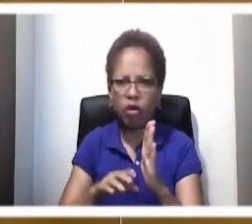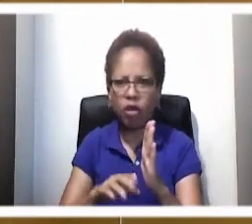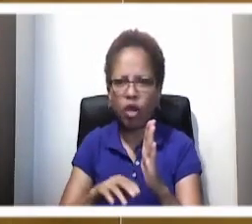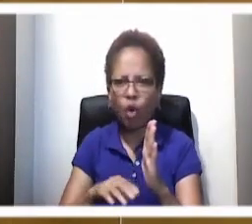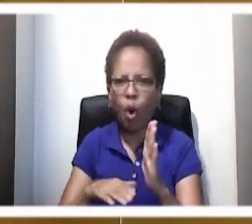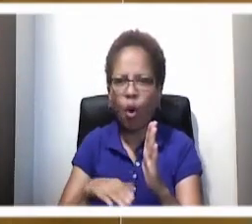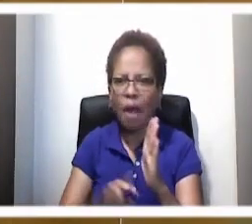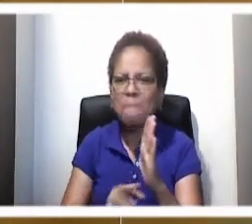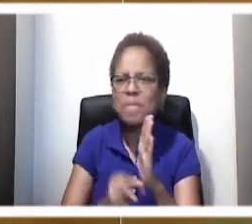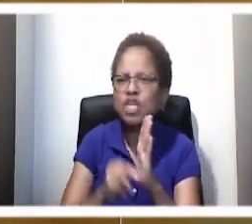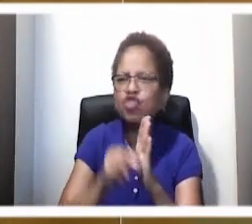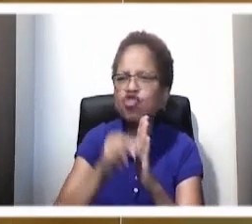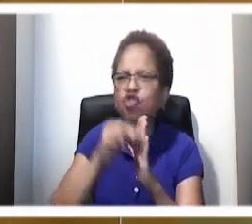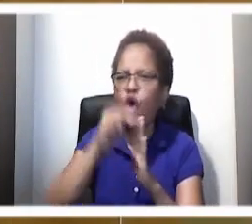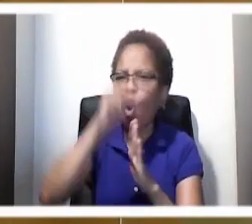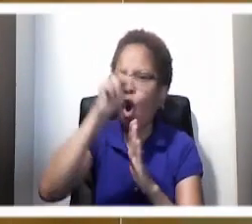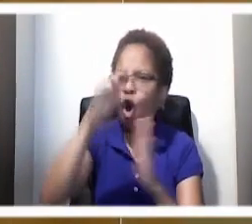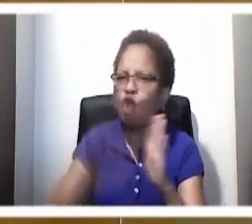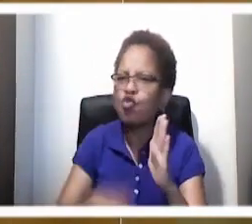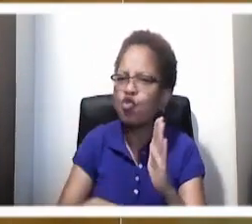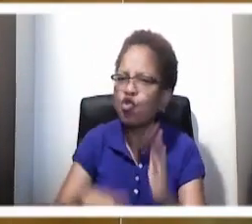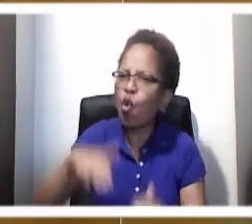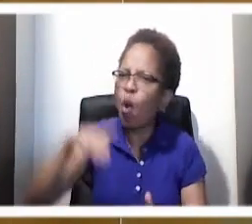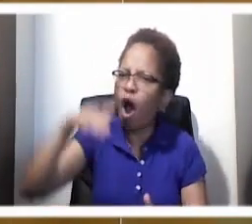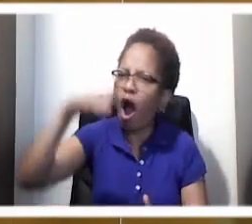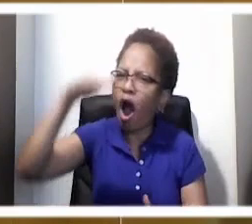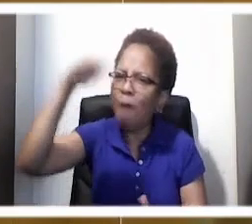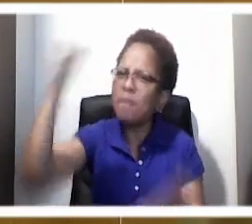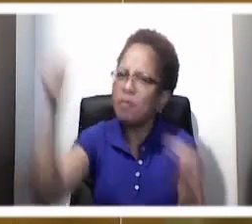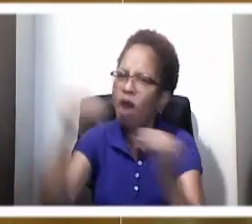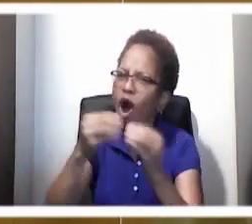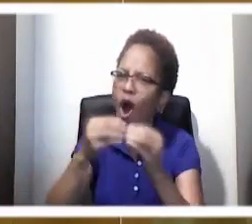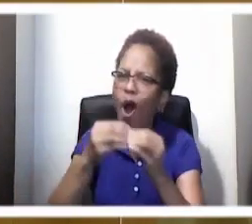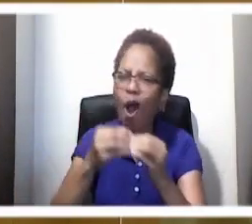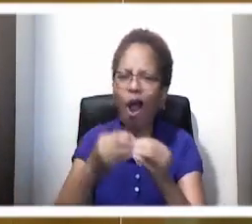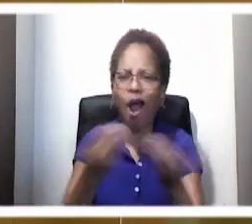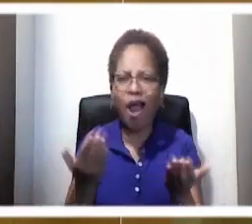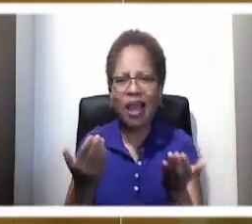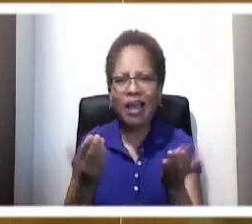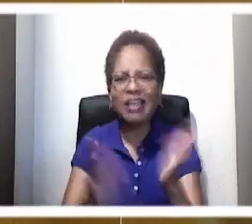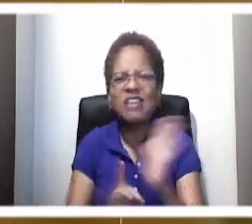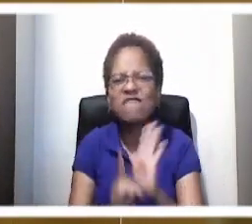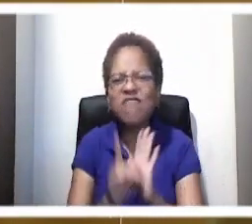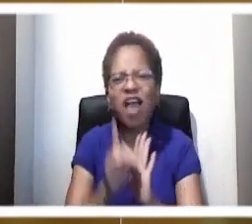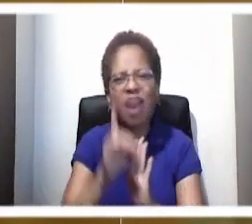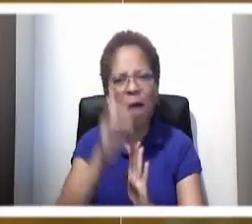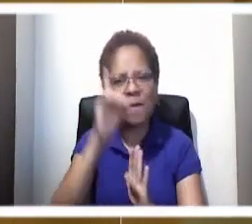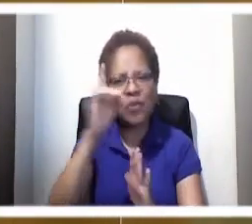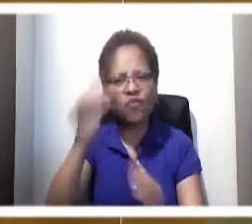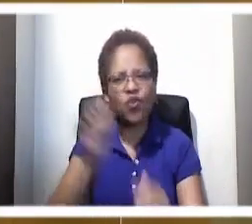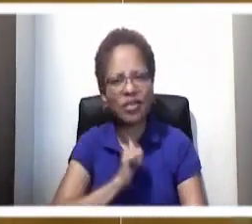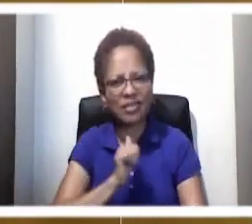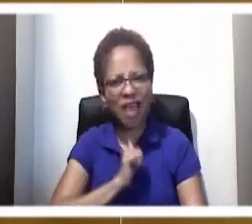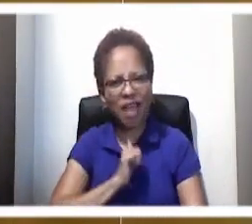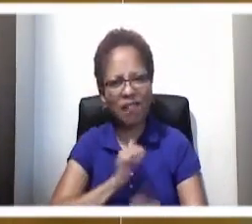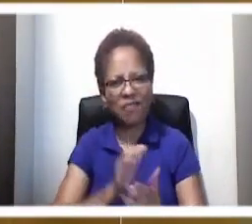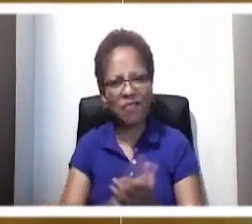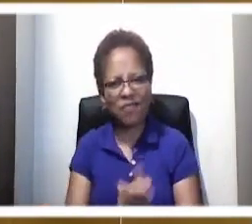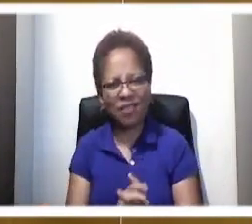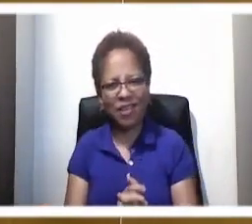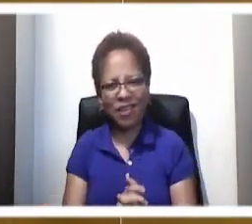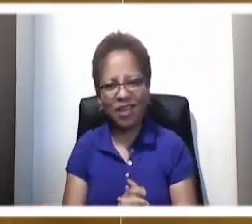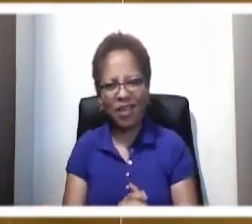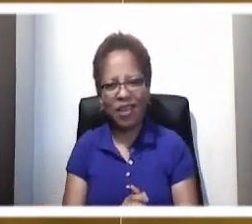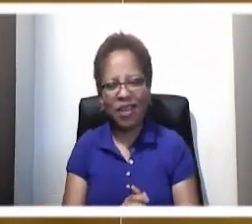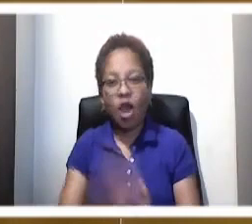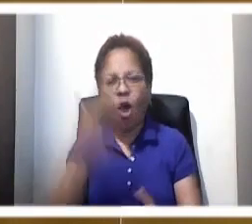The second thing is that we need to grow into understanding that the purpose of prayer is to deepen our